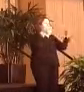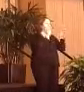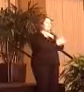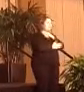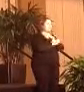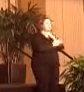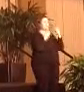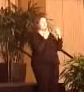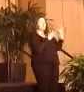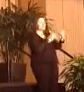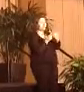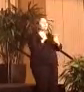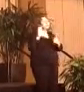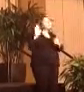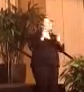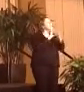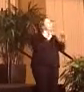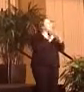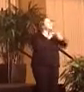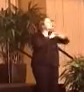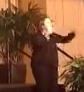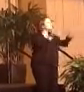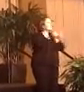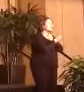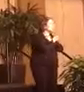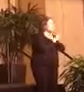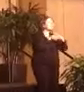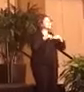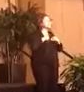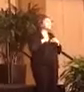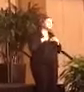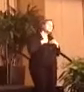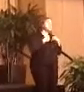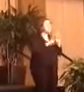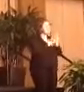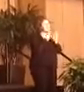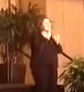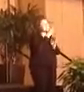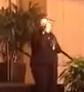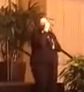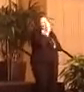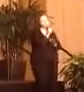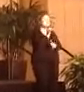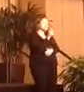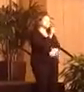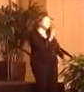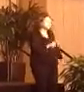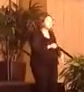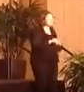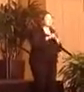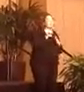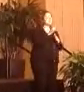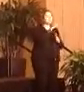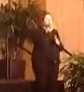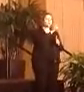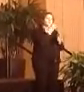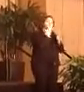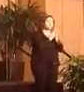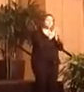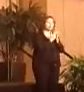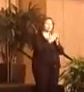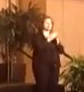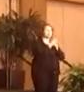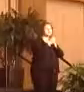his platform to spread a message of love, acceptance, and the occasional dick joke. Davey has become one of the leading online voices for the gay and